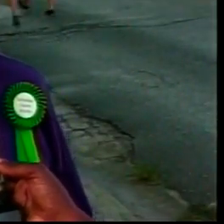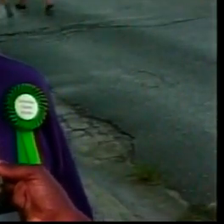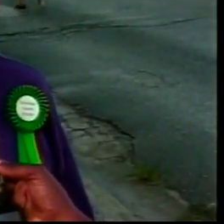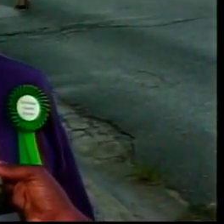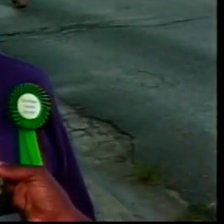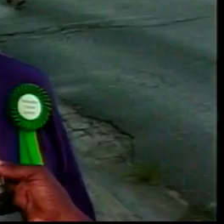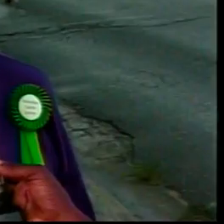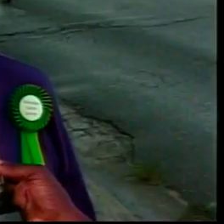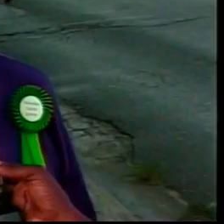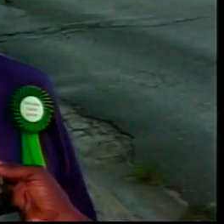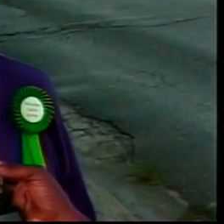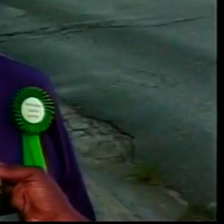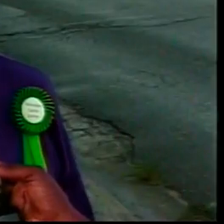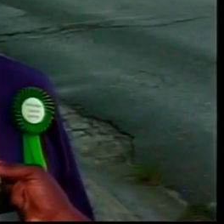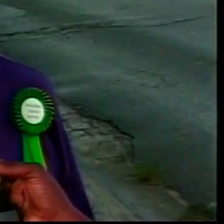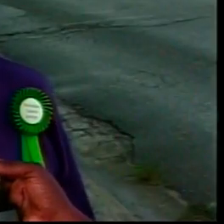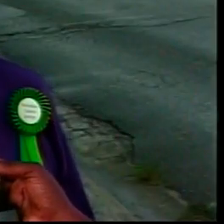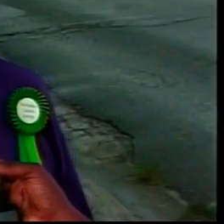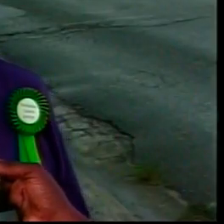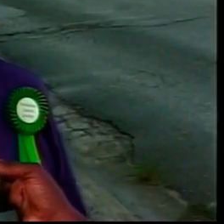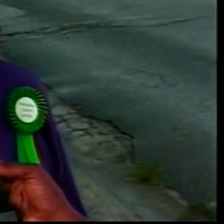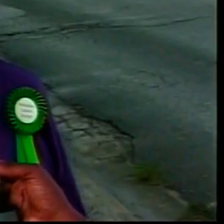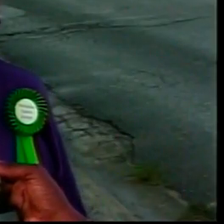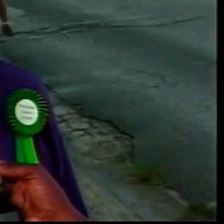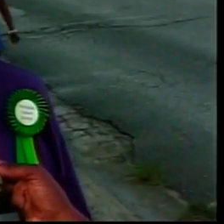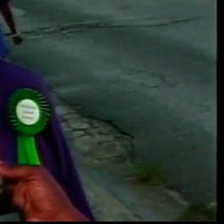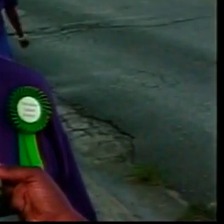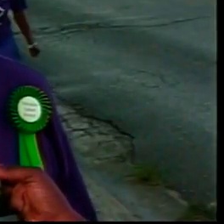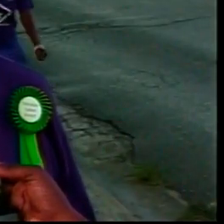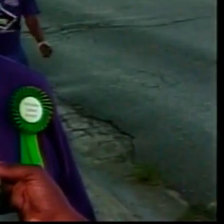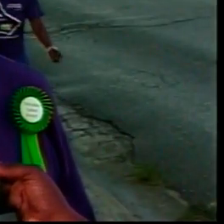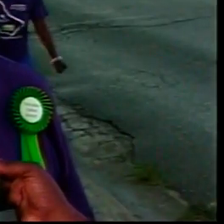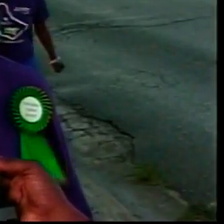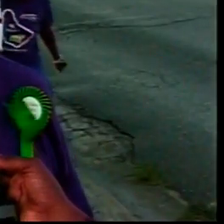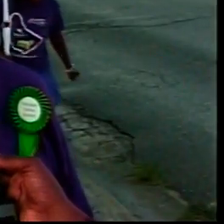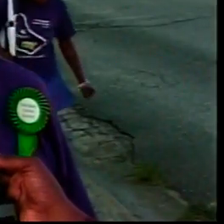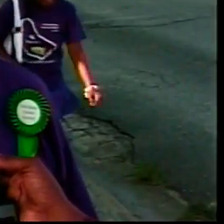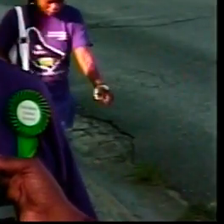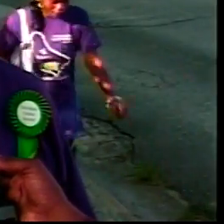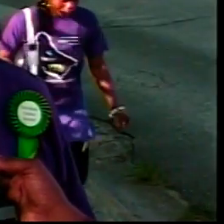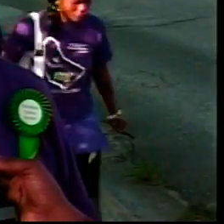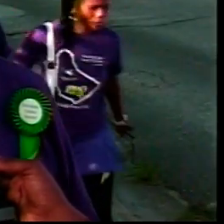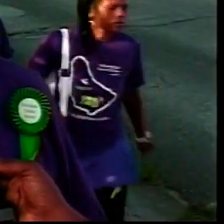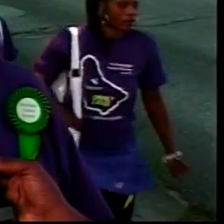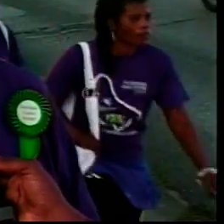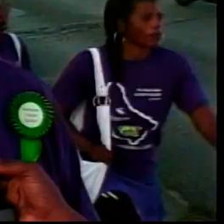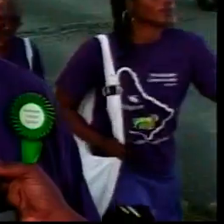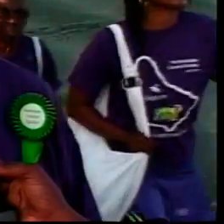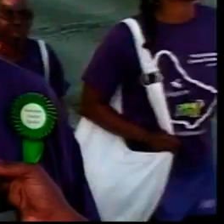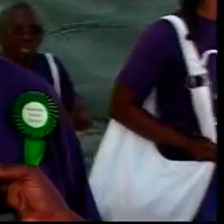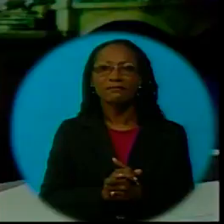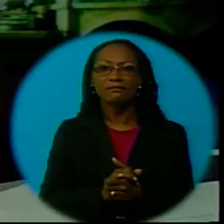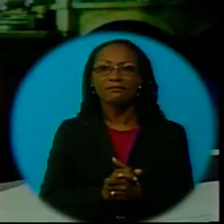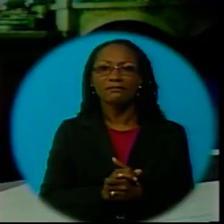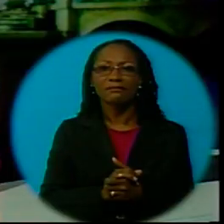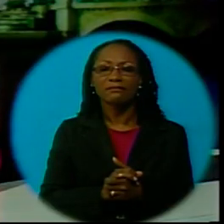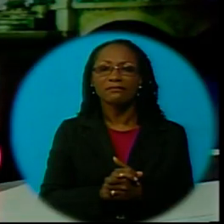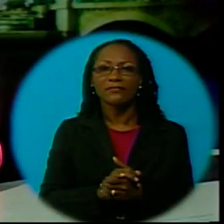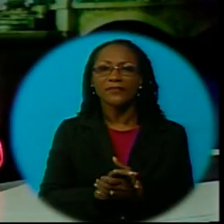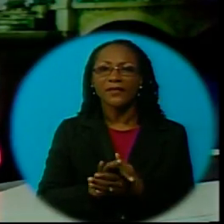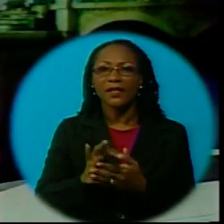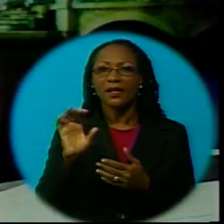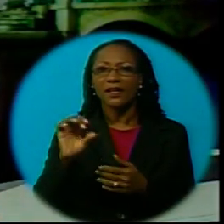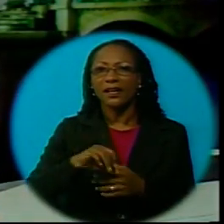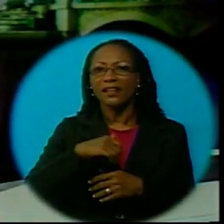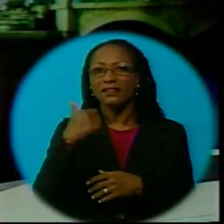really be cured. As soon as you can find changes in the cells early, then it means that you can cure them by treating them.